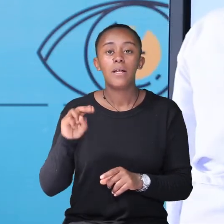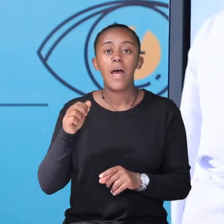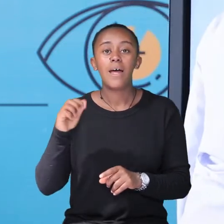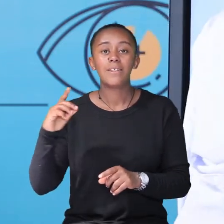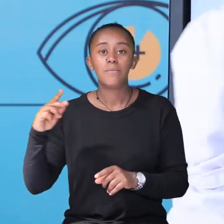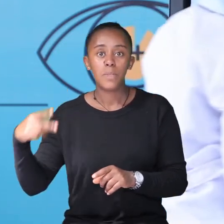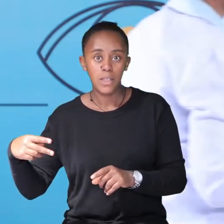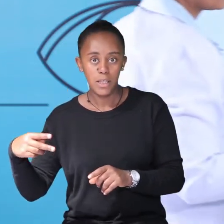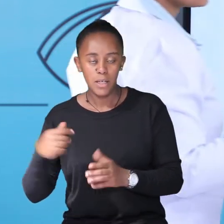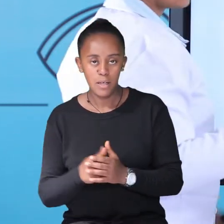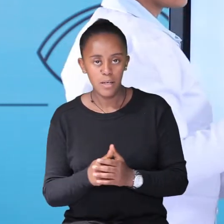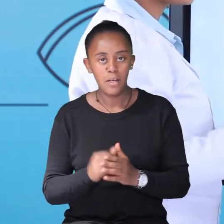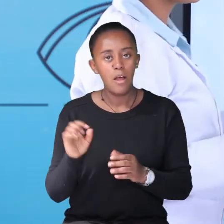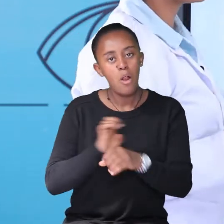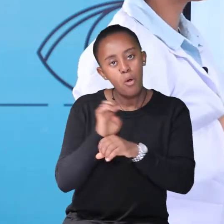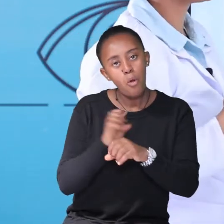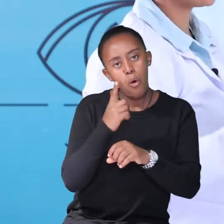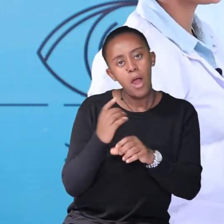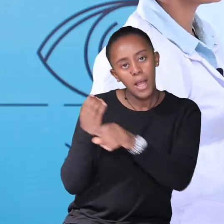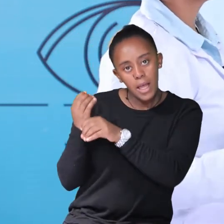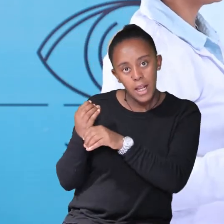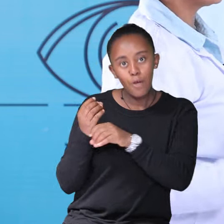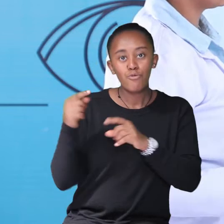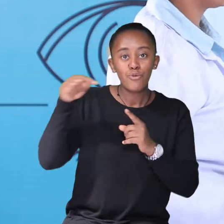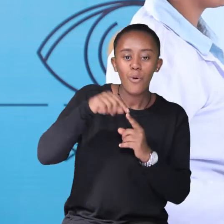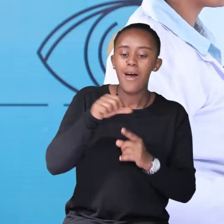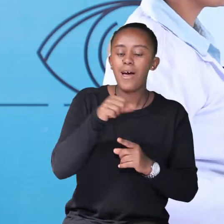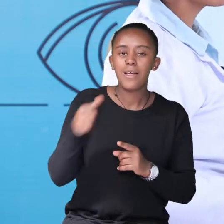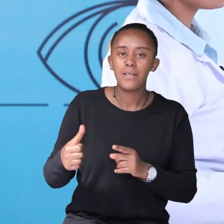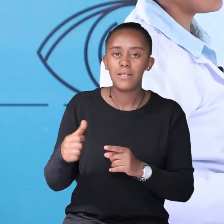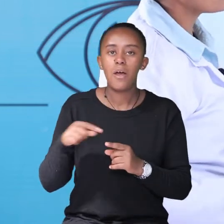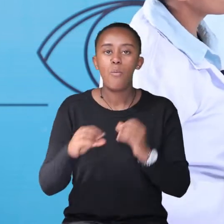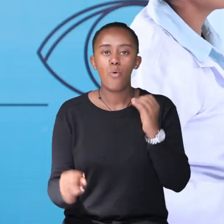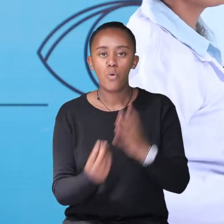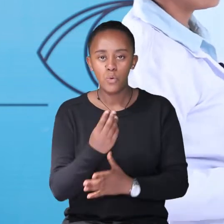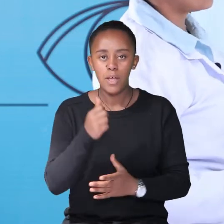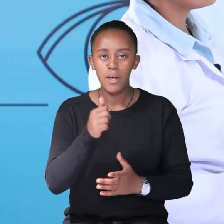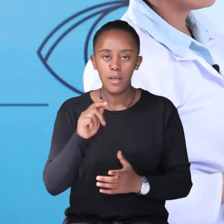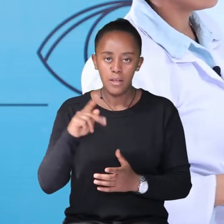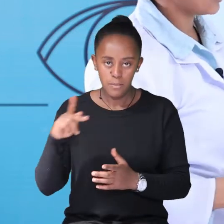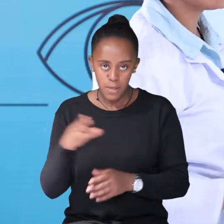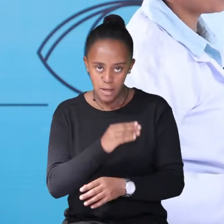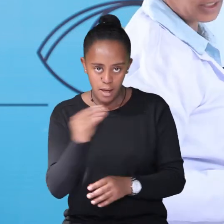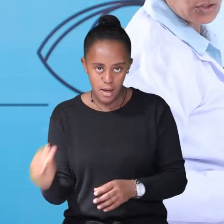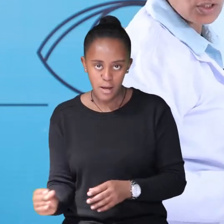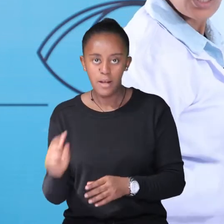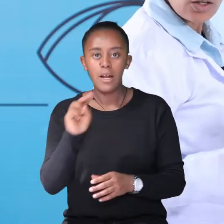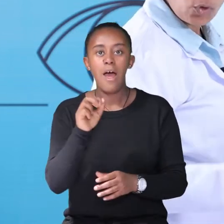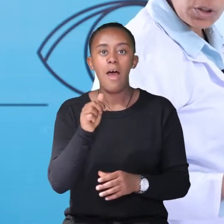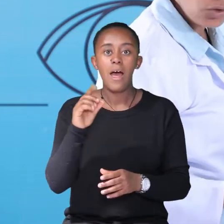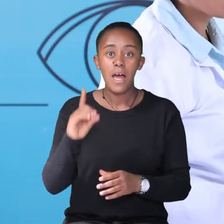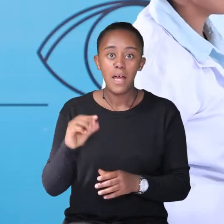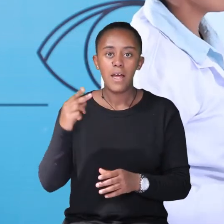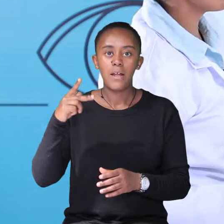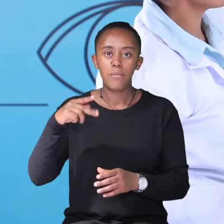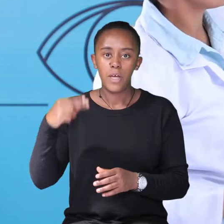the electrons will pass from one carrier to the other until they produce ATP and NADPH. The